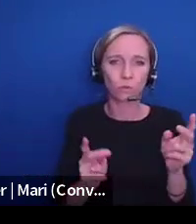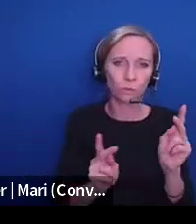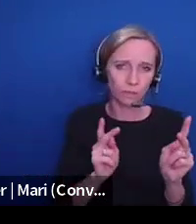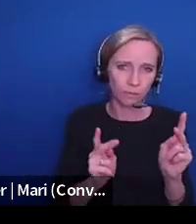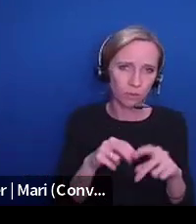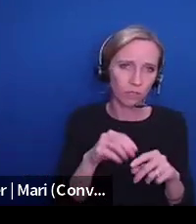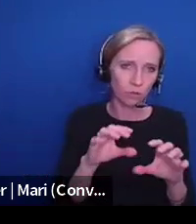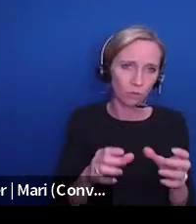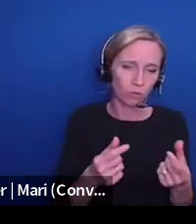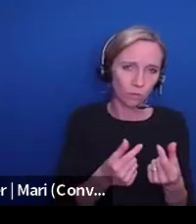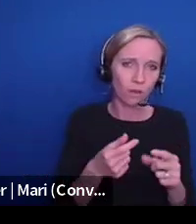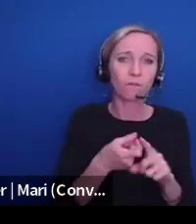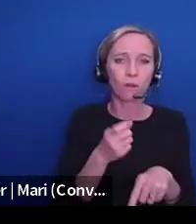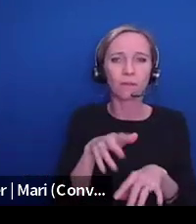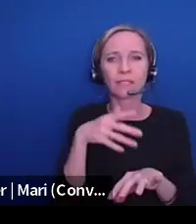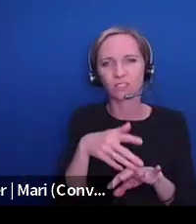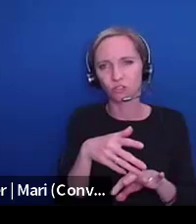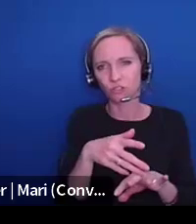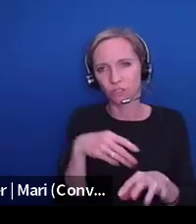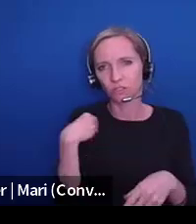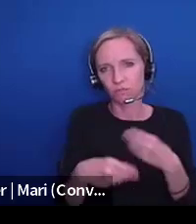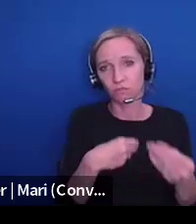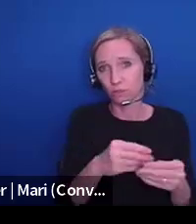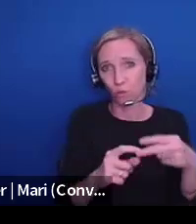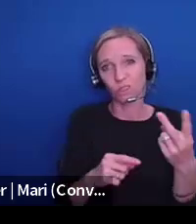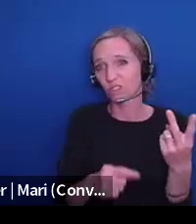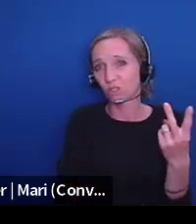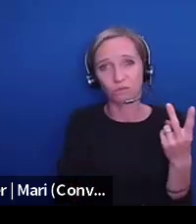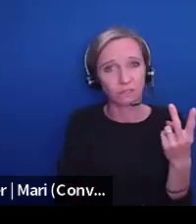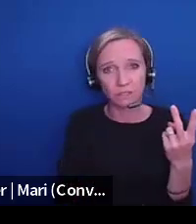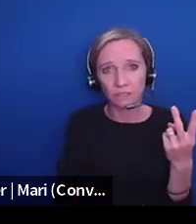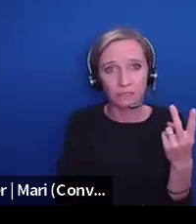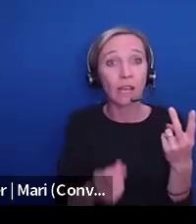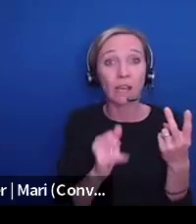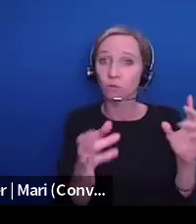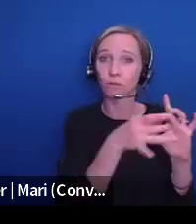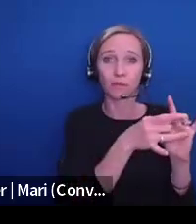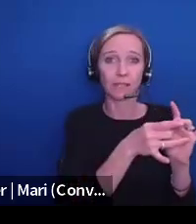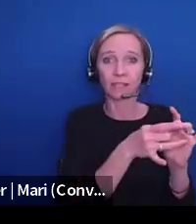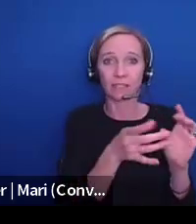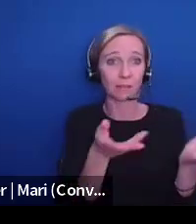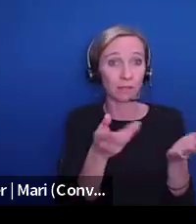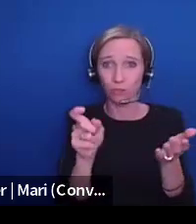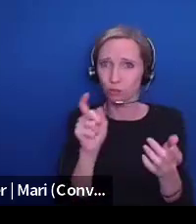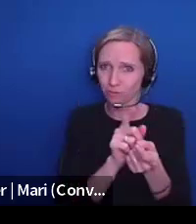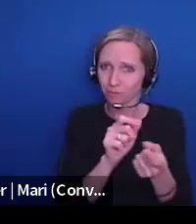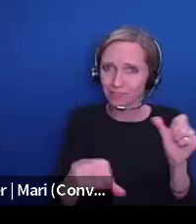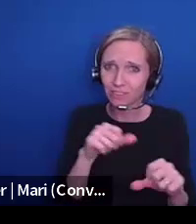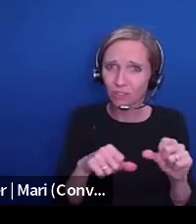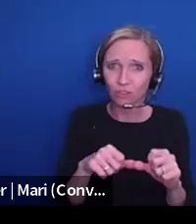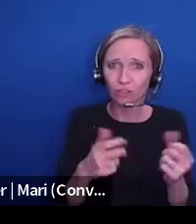actually in the group who are from Indigenous descent. So that's only 2 people. It's like, and I connected them because I was like, and you should meet each other